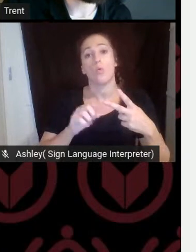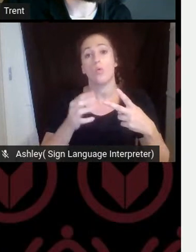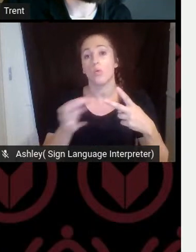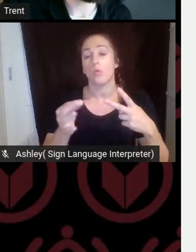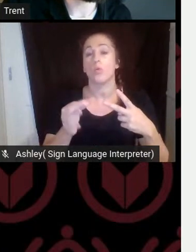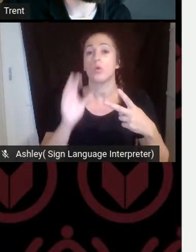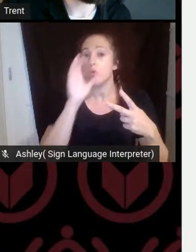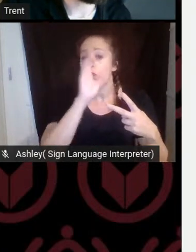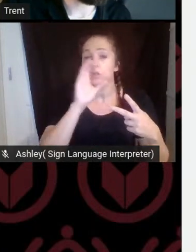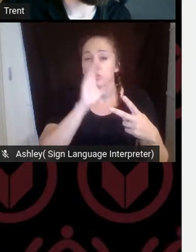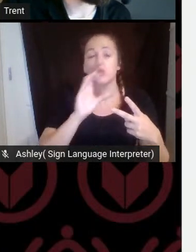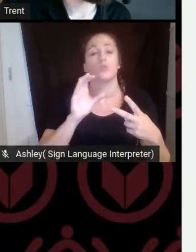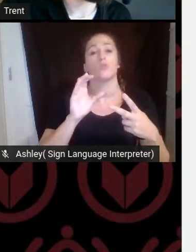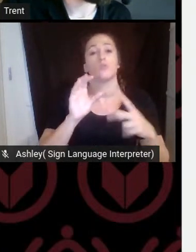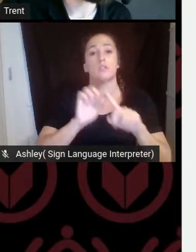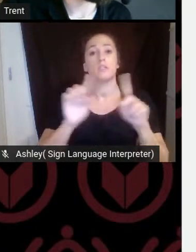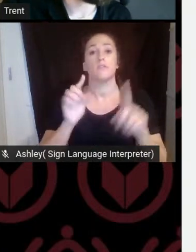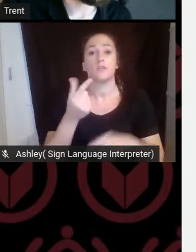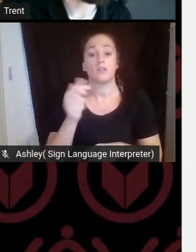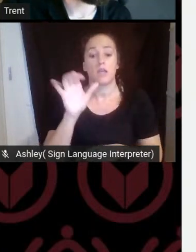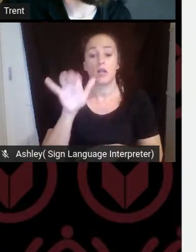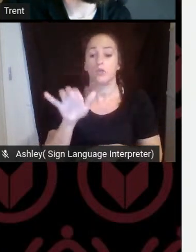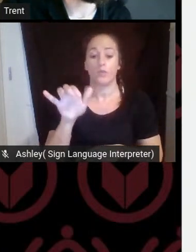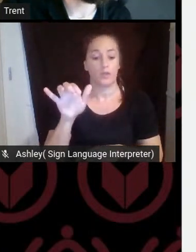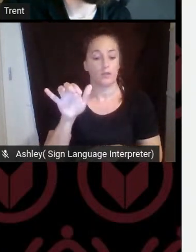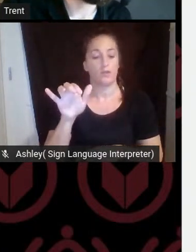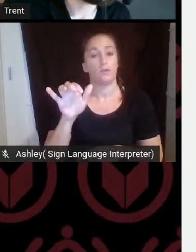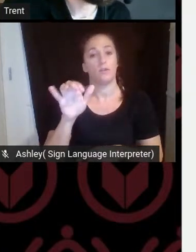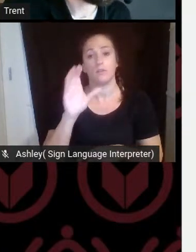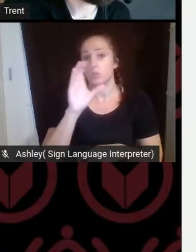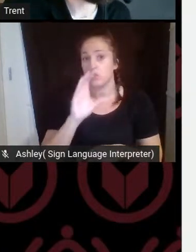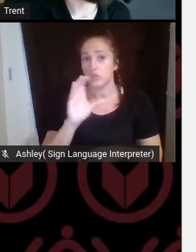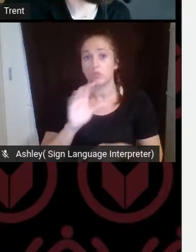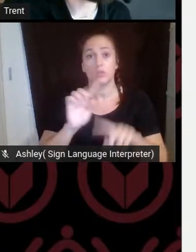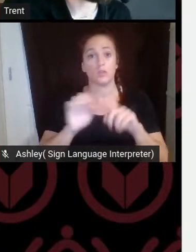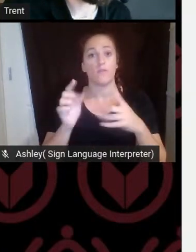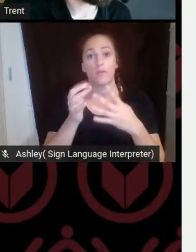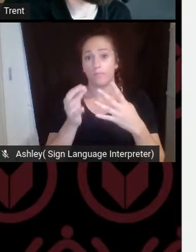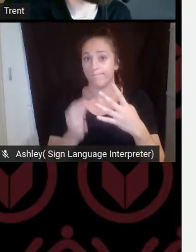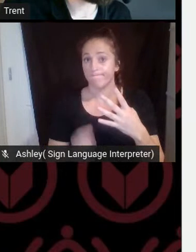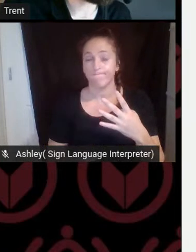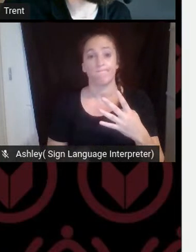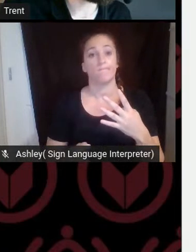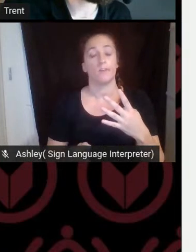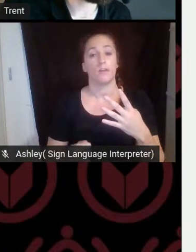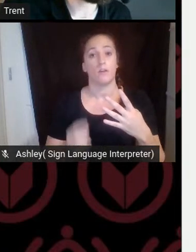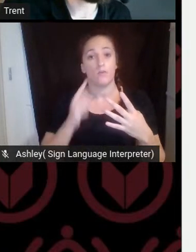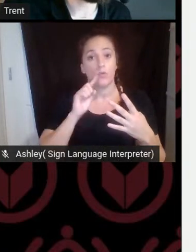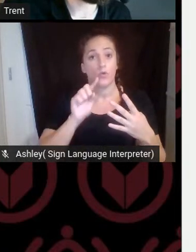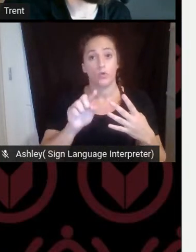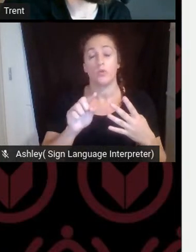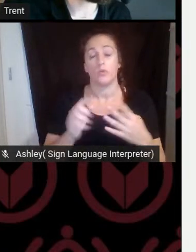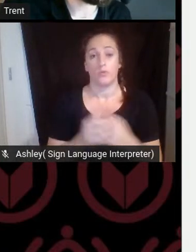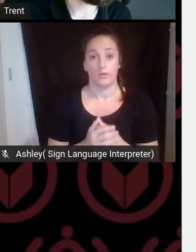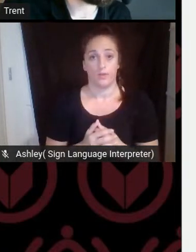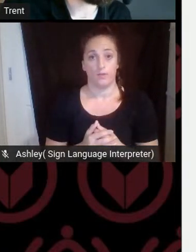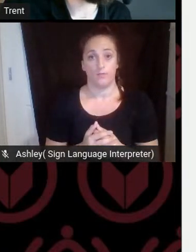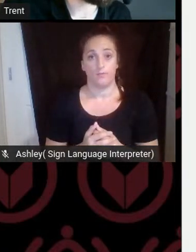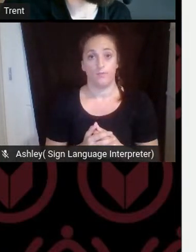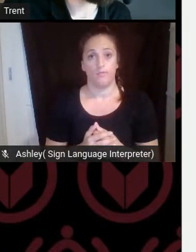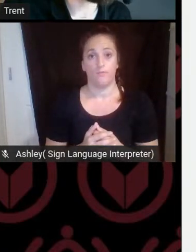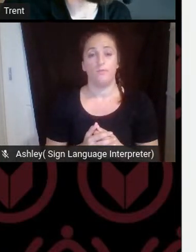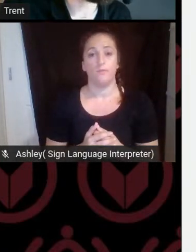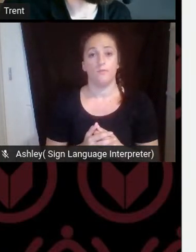clicking that drop down. It'll show you all of the templates that you have available to you. And for now, I think I'm going to click on just